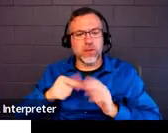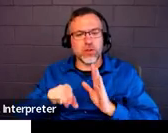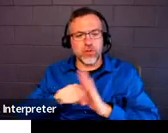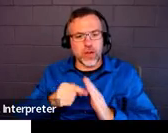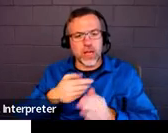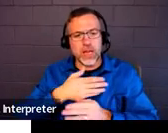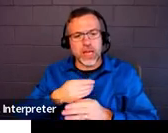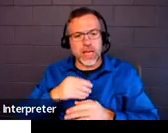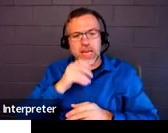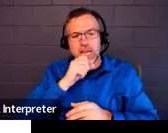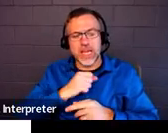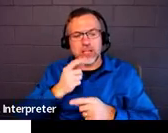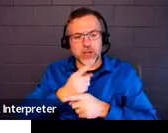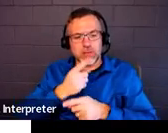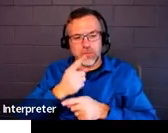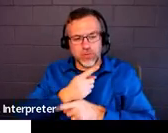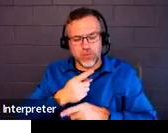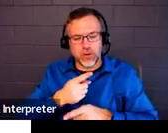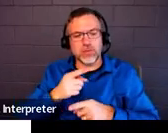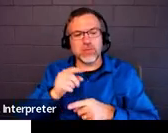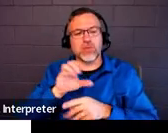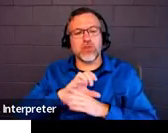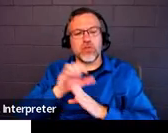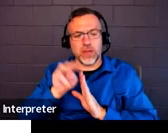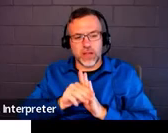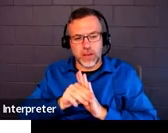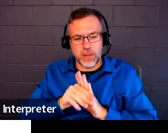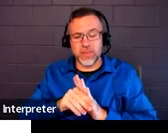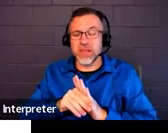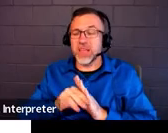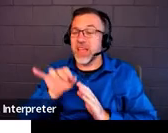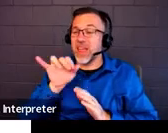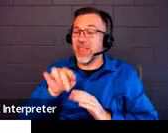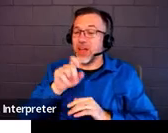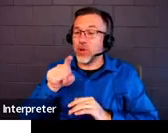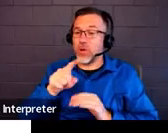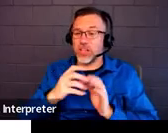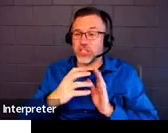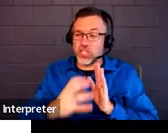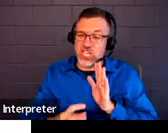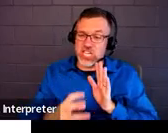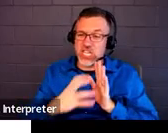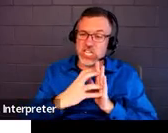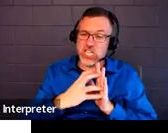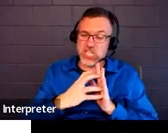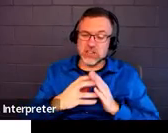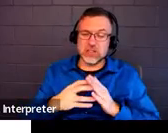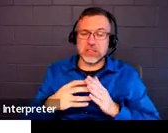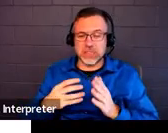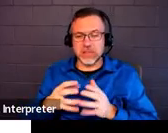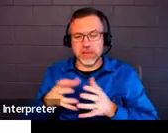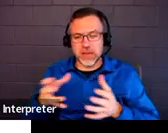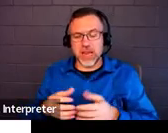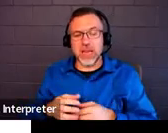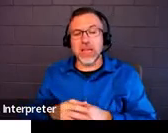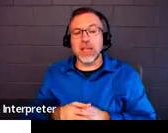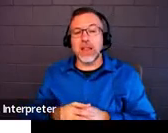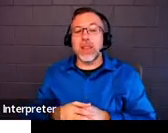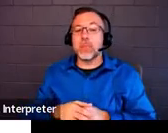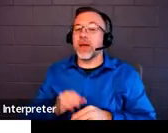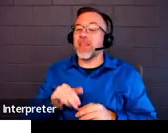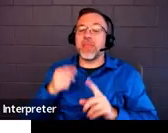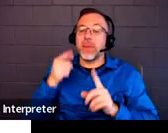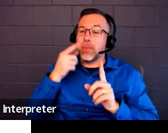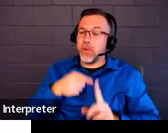curriculum. That's a lot of information. But what this really is saying is, does this child need to